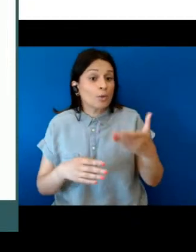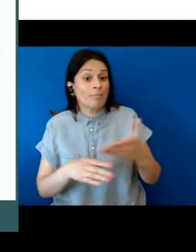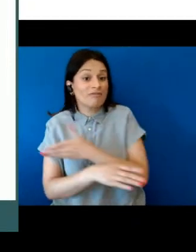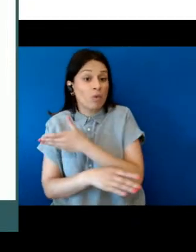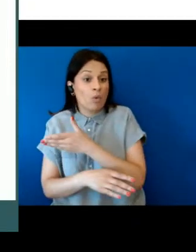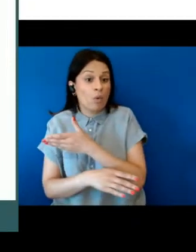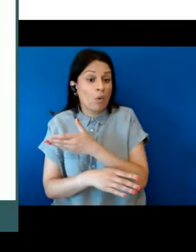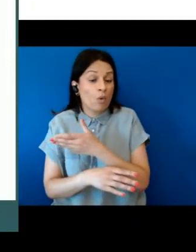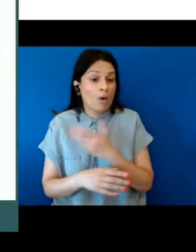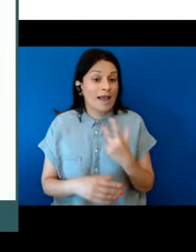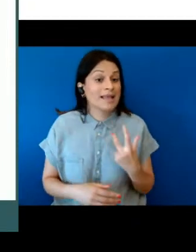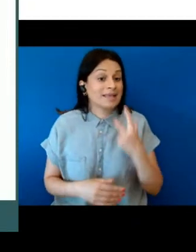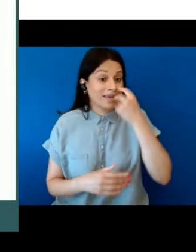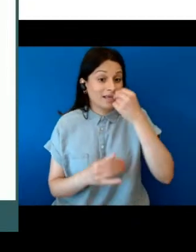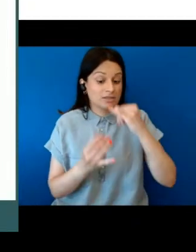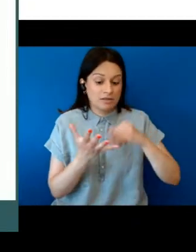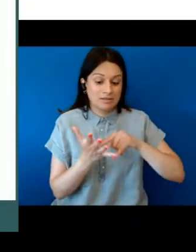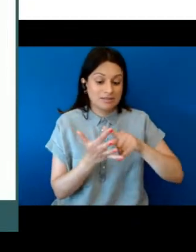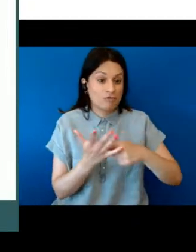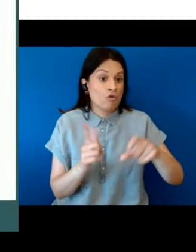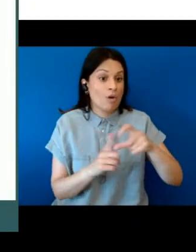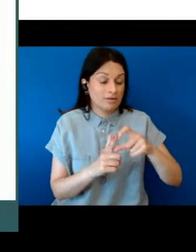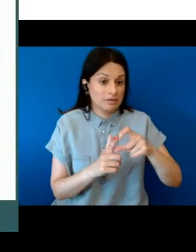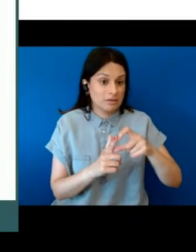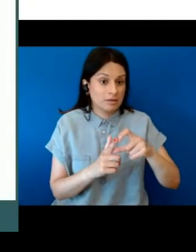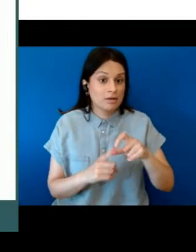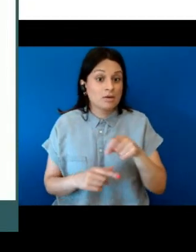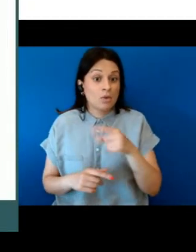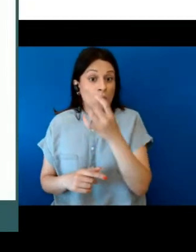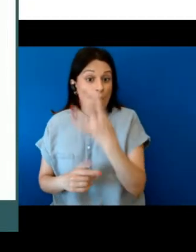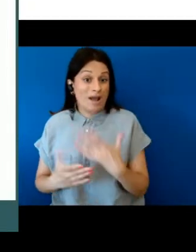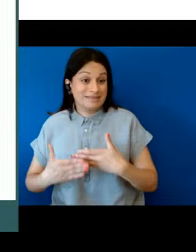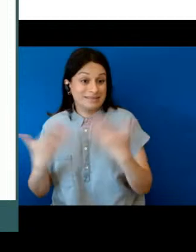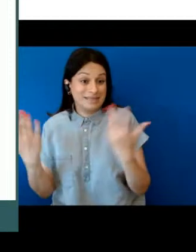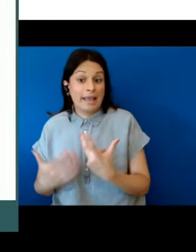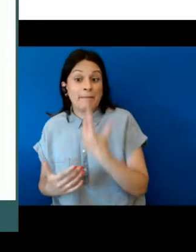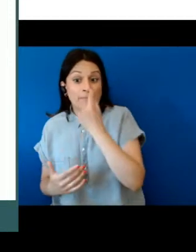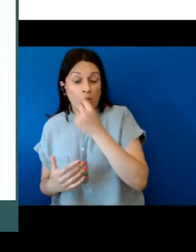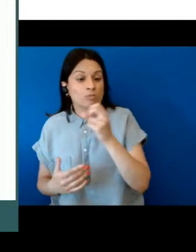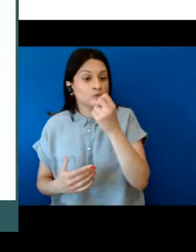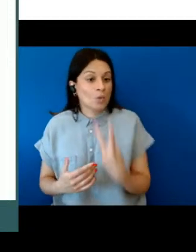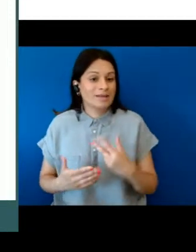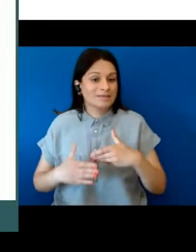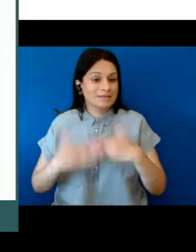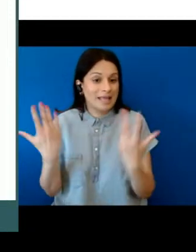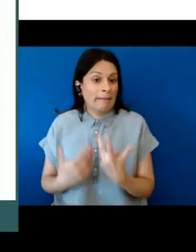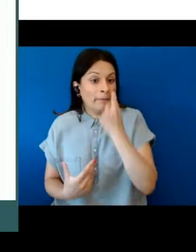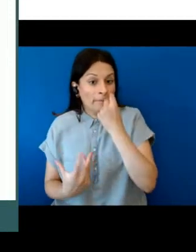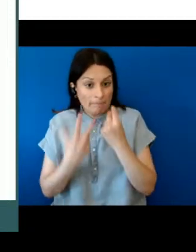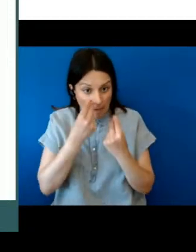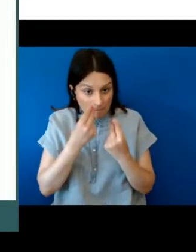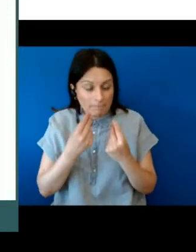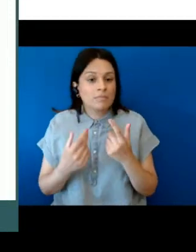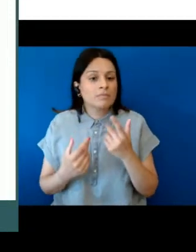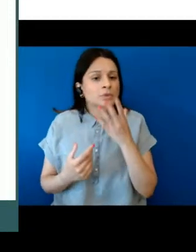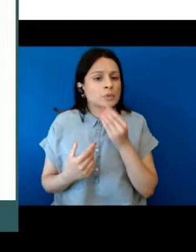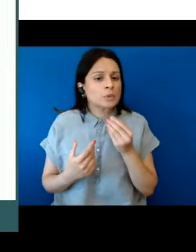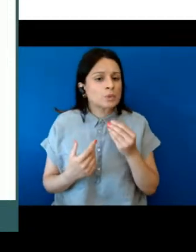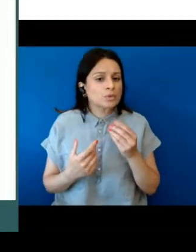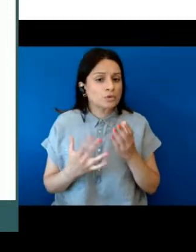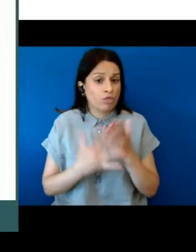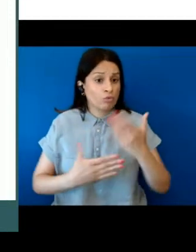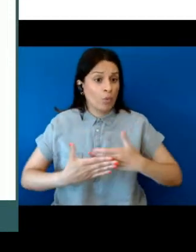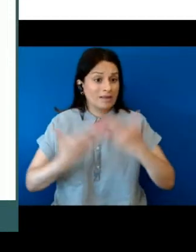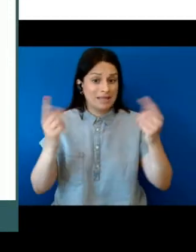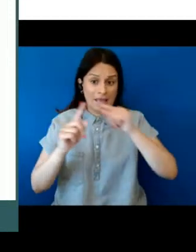is used, whether it's a once daily nasal steroid or twice daily. But it can also be used at different times throughout the day whenever